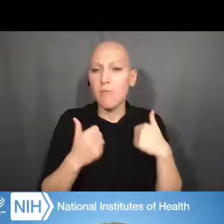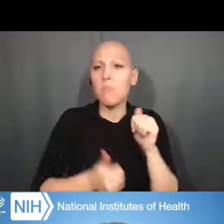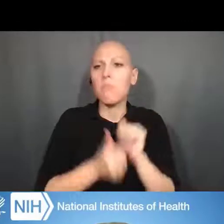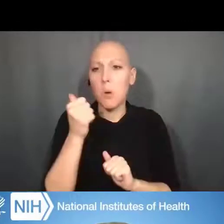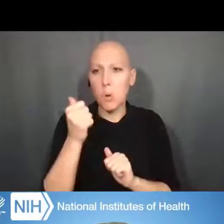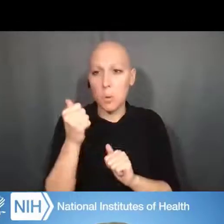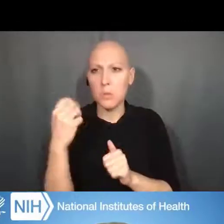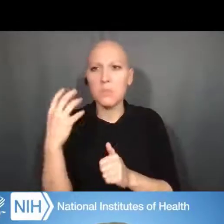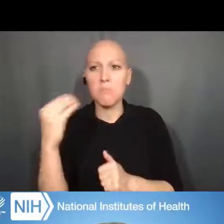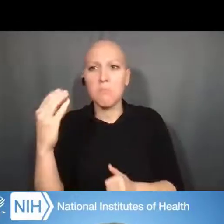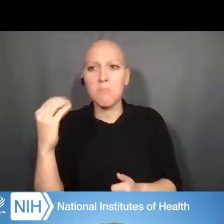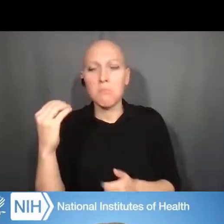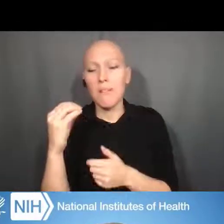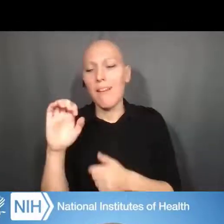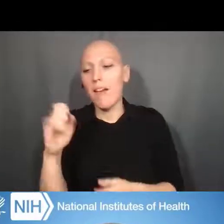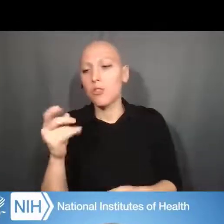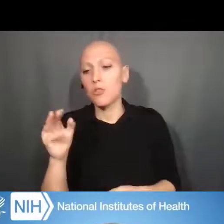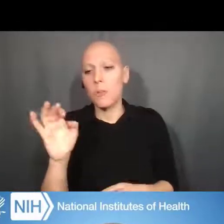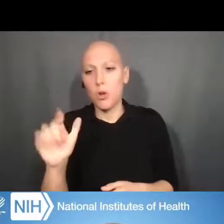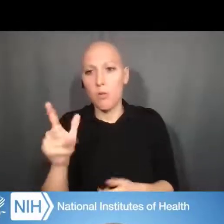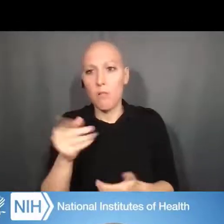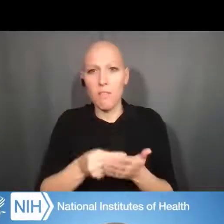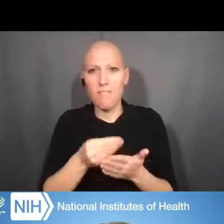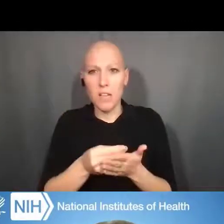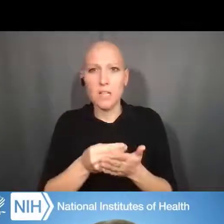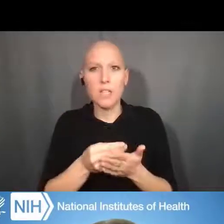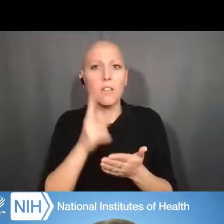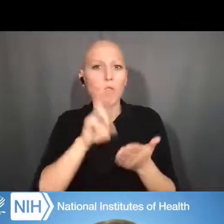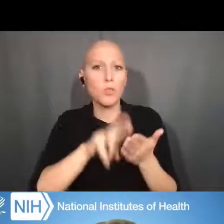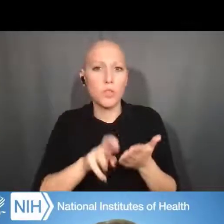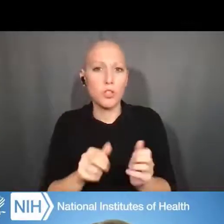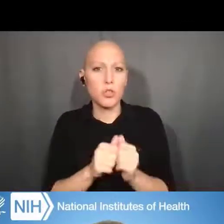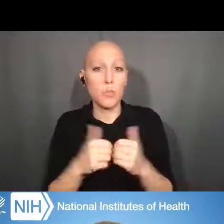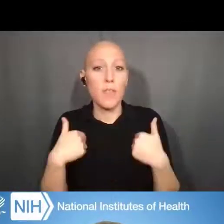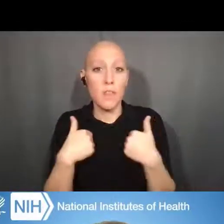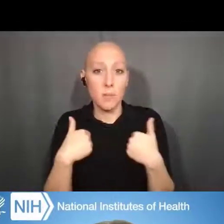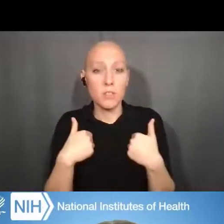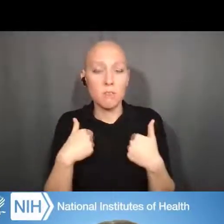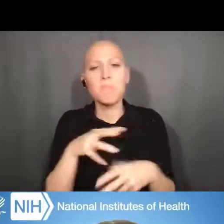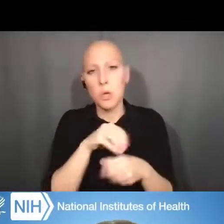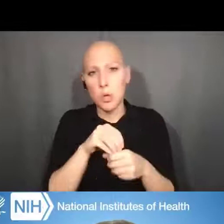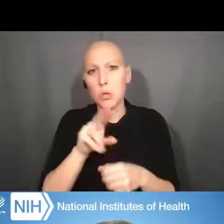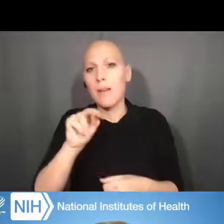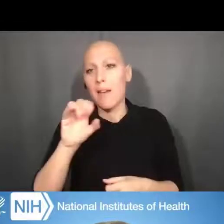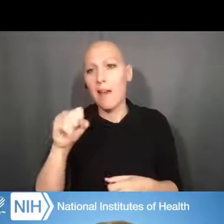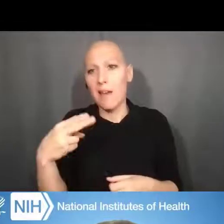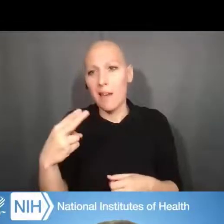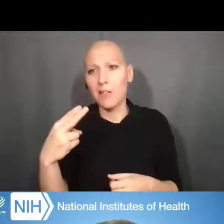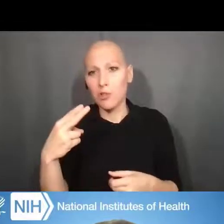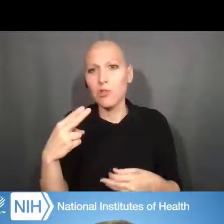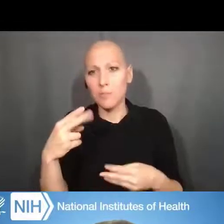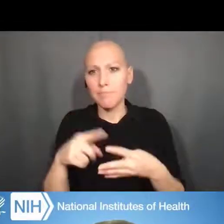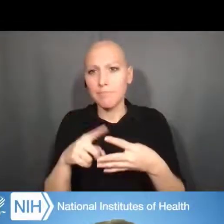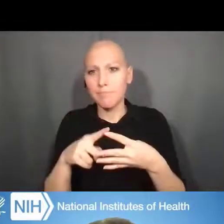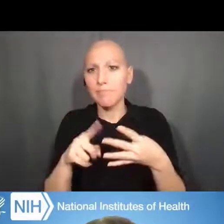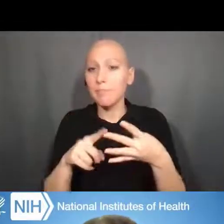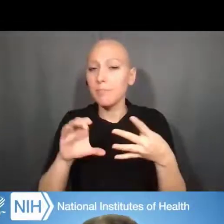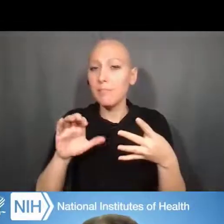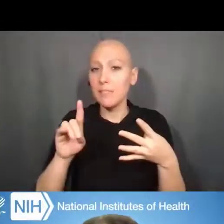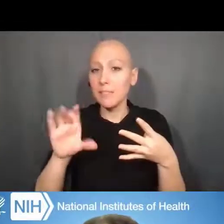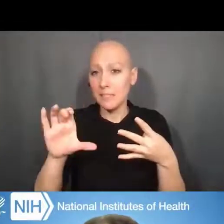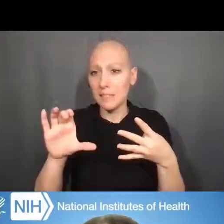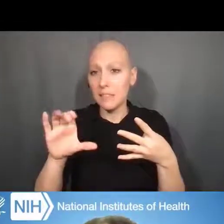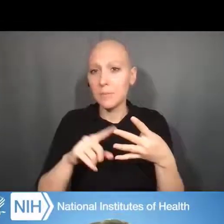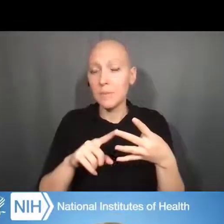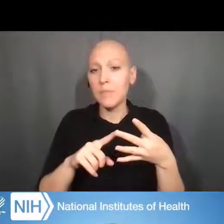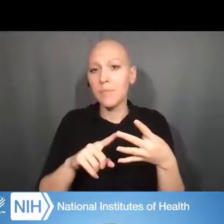research involving animals. And these agencies include NIH, our one and only NIH, the CDC, Center for